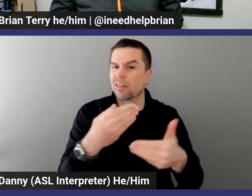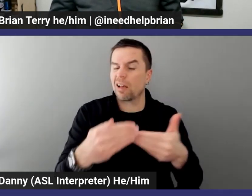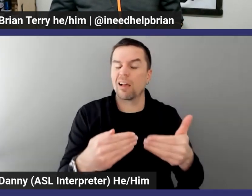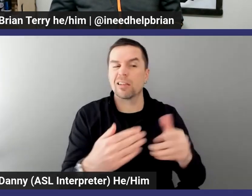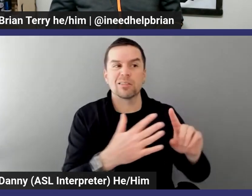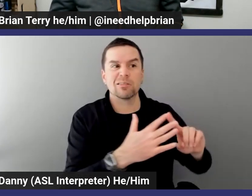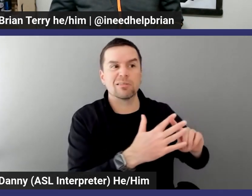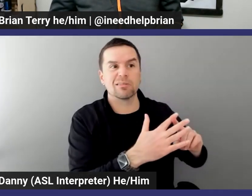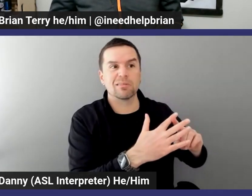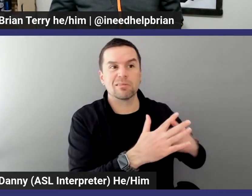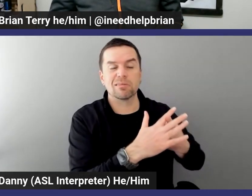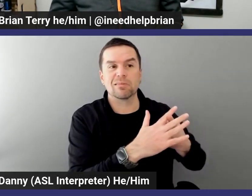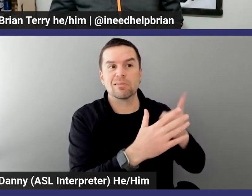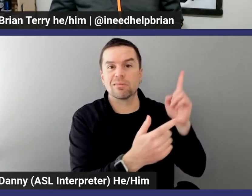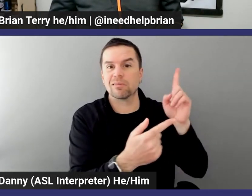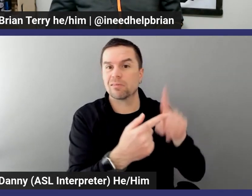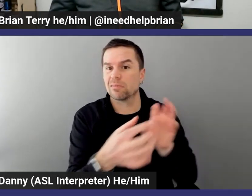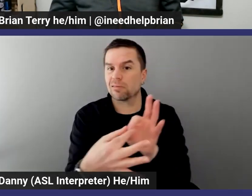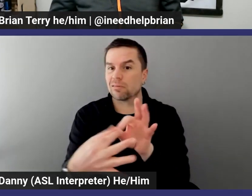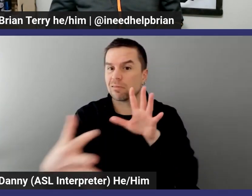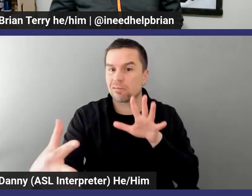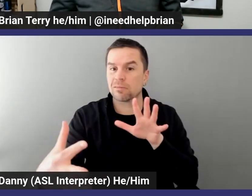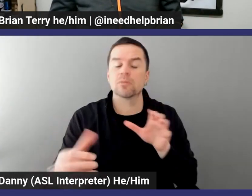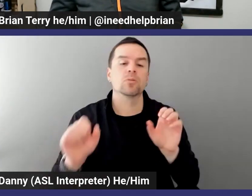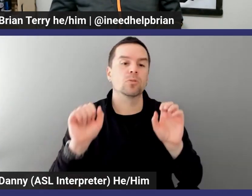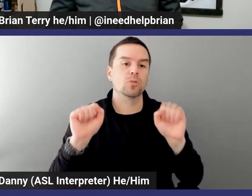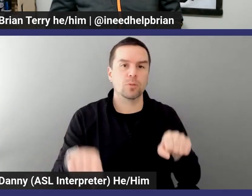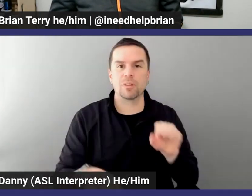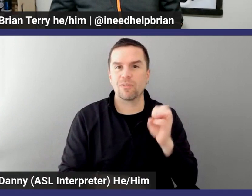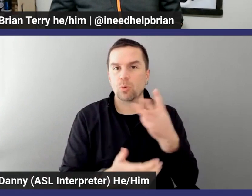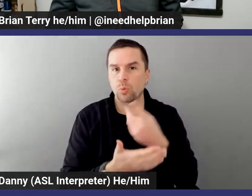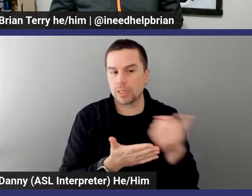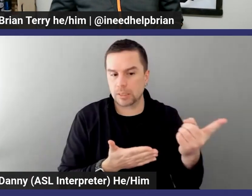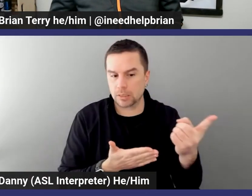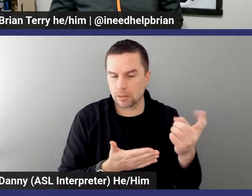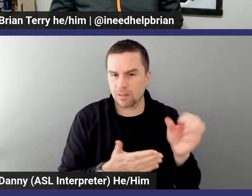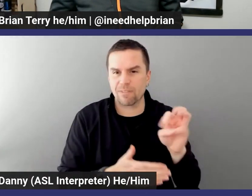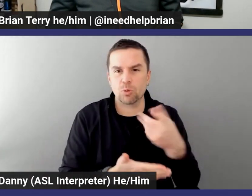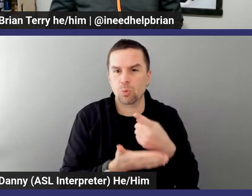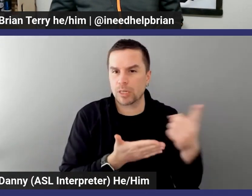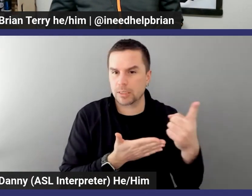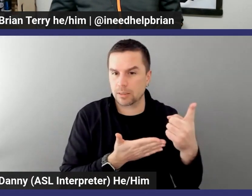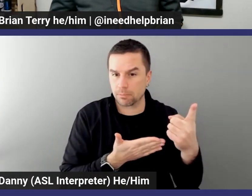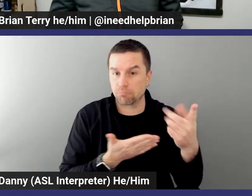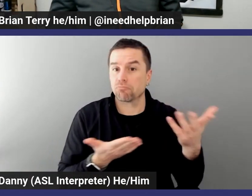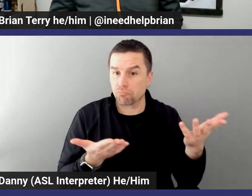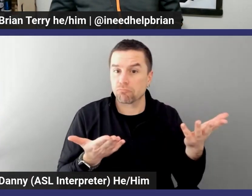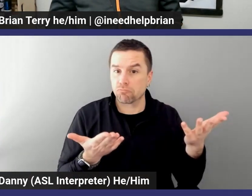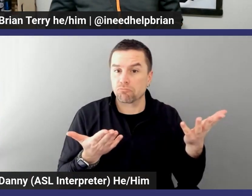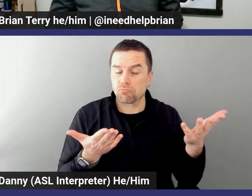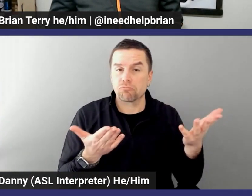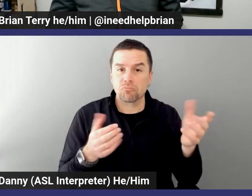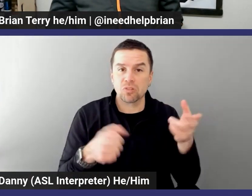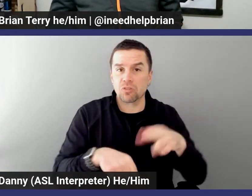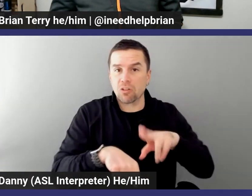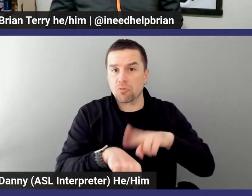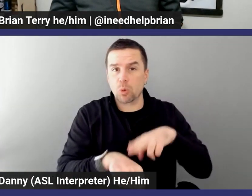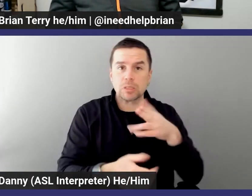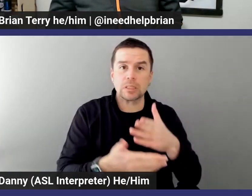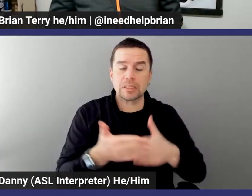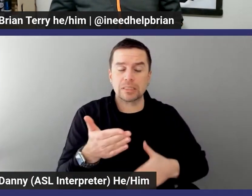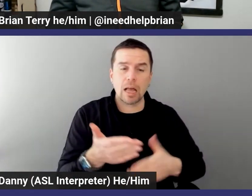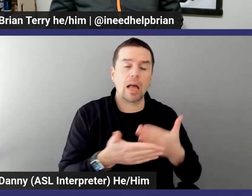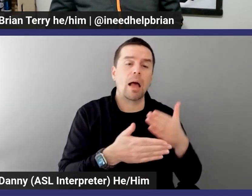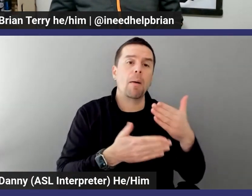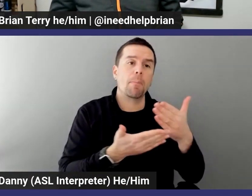inception to deployment could be in weeks, right? In few weeks it can be done as well. Of course, like there are certain steps because it still